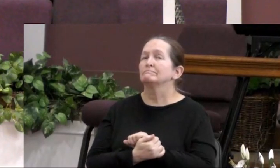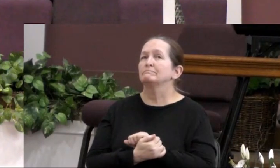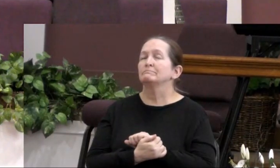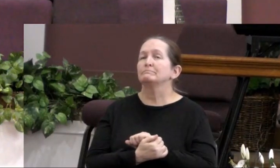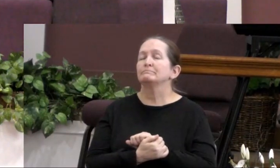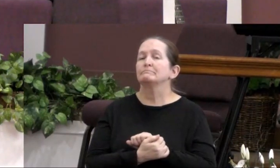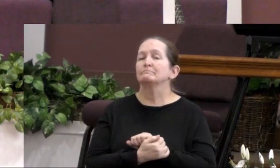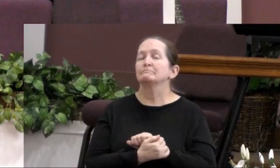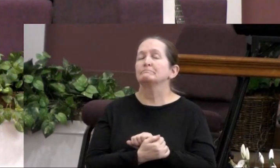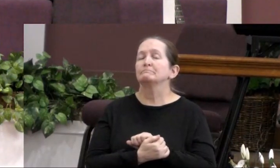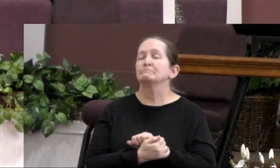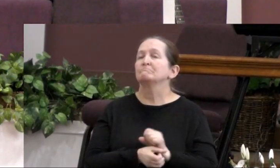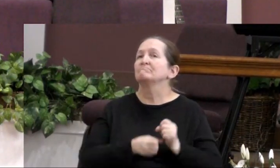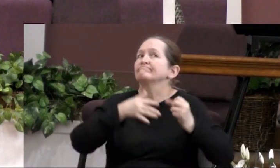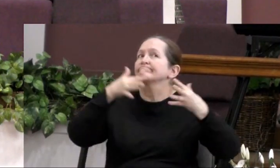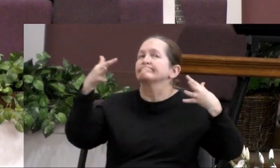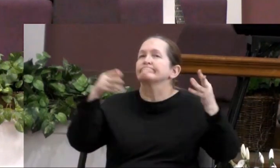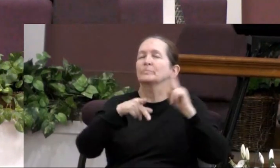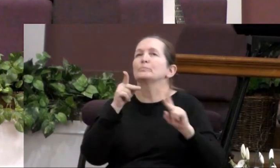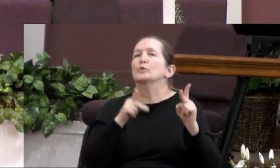There's a crowd.